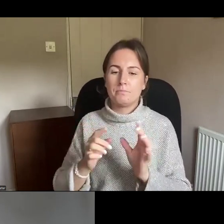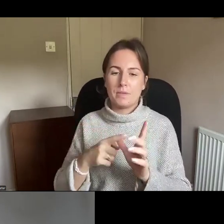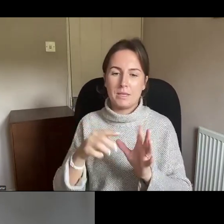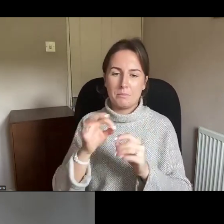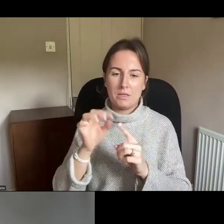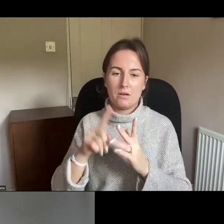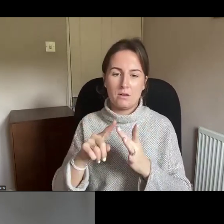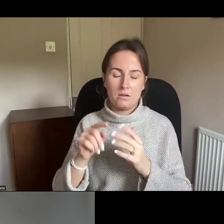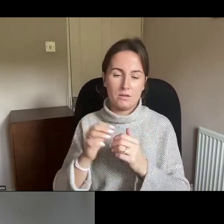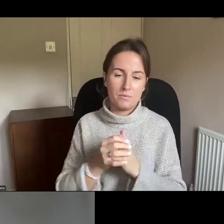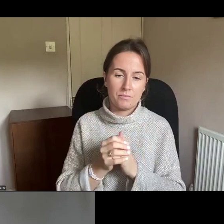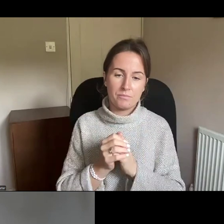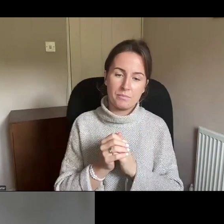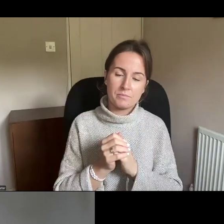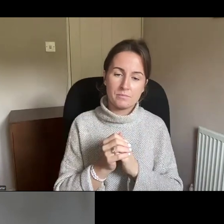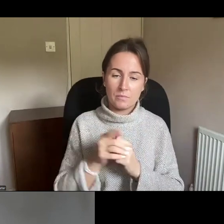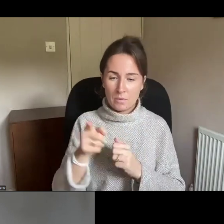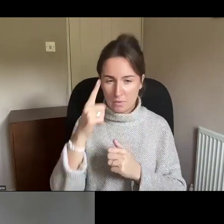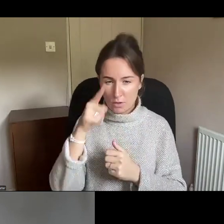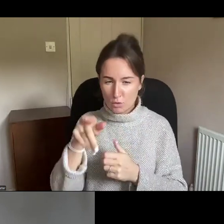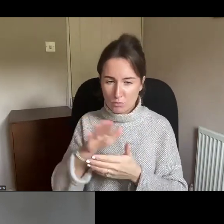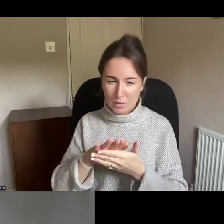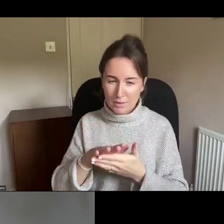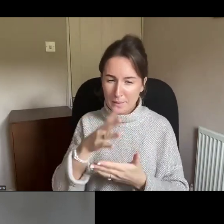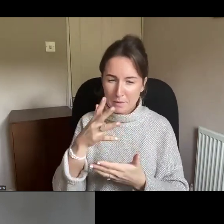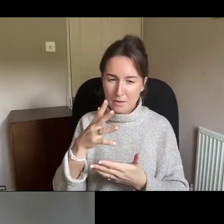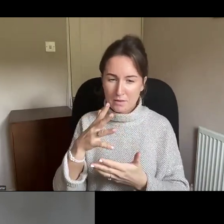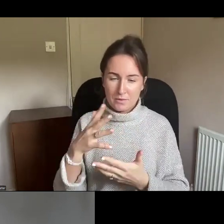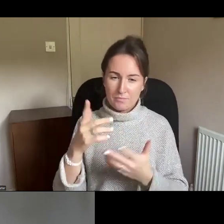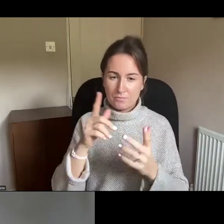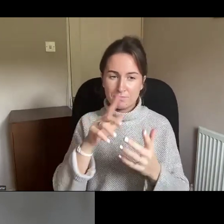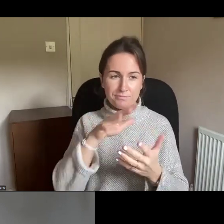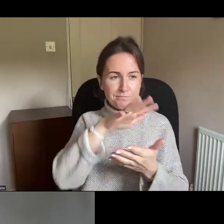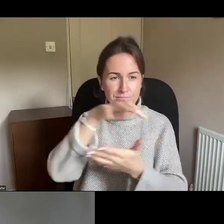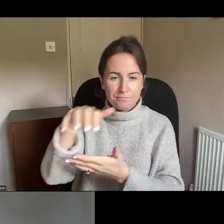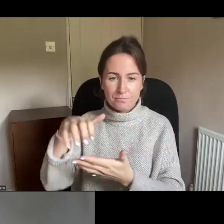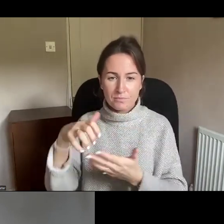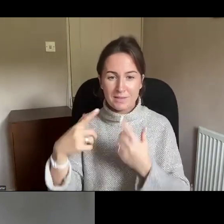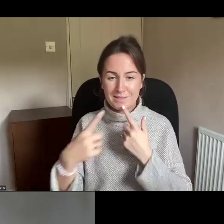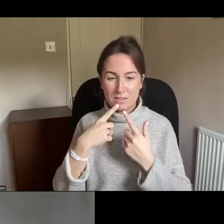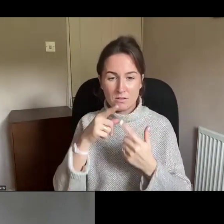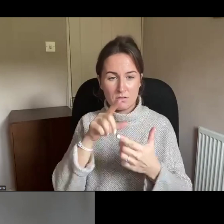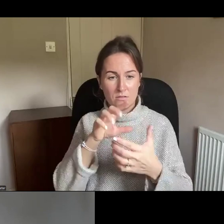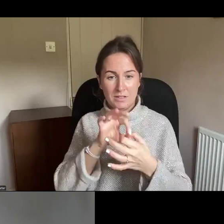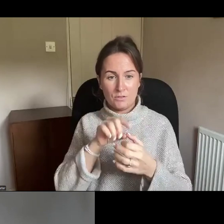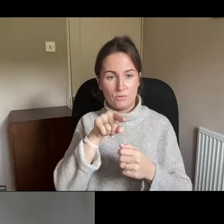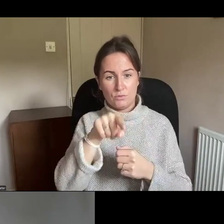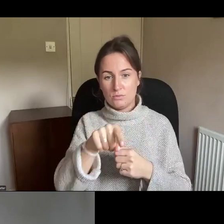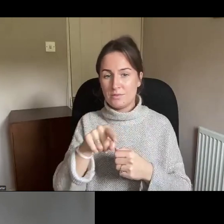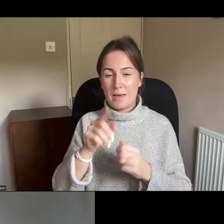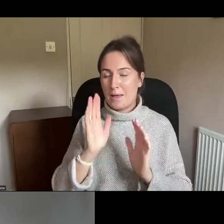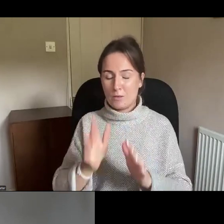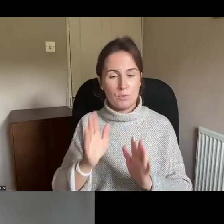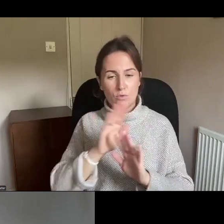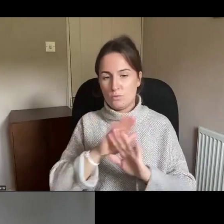So I'm assuming you're talking about kind of capturing some data that the Explorer contains at the moment. It's not possible to directly link into